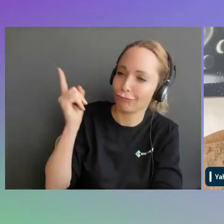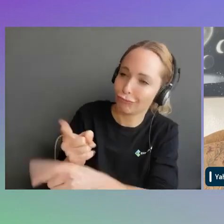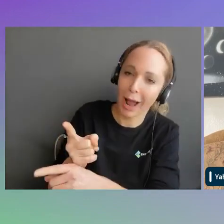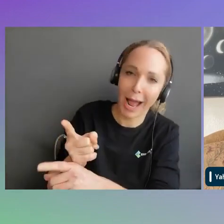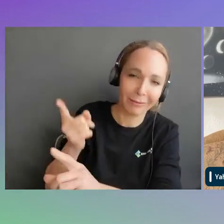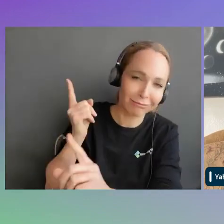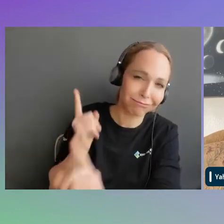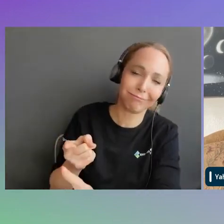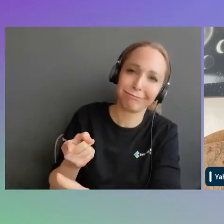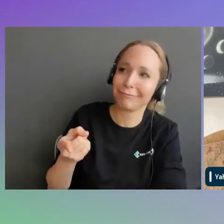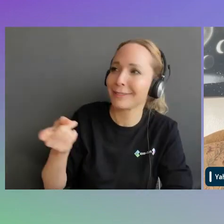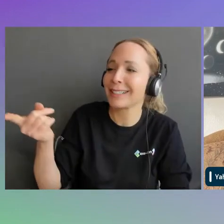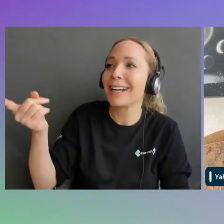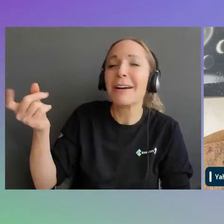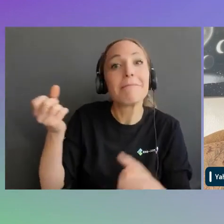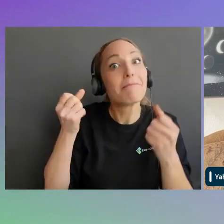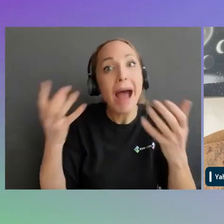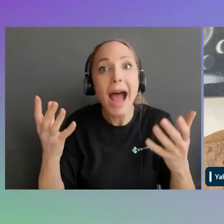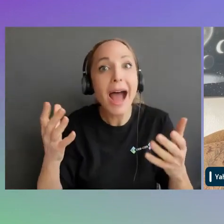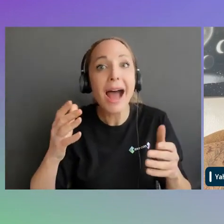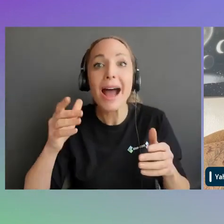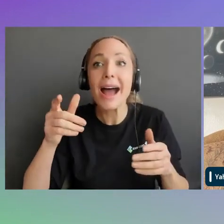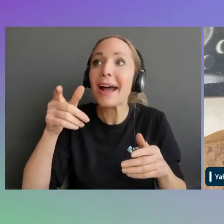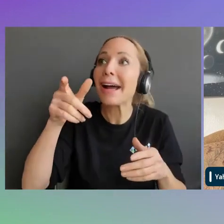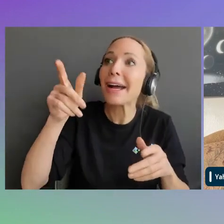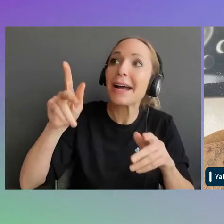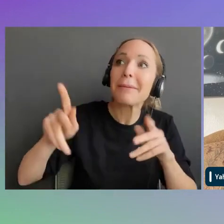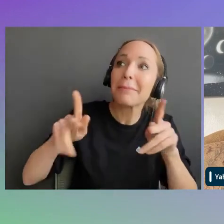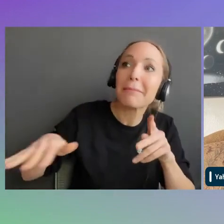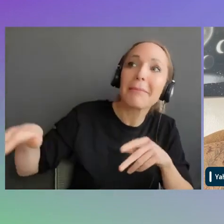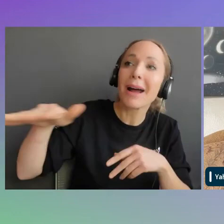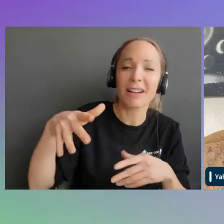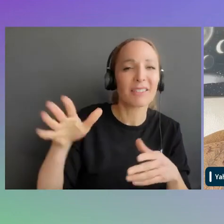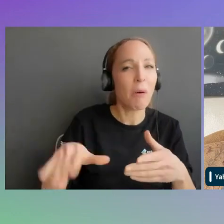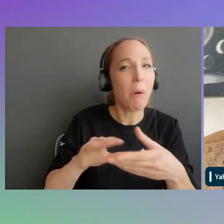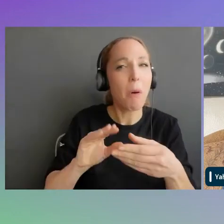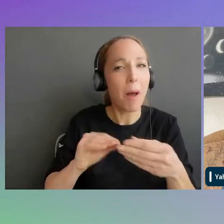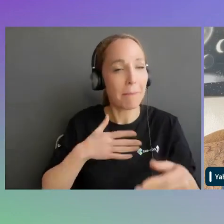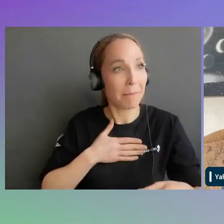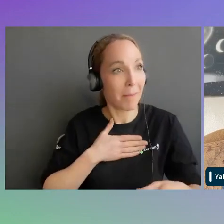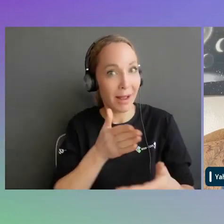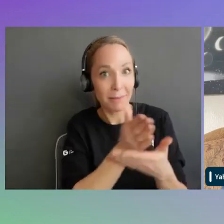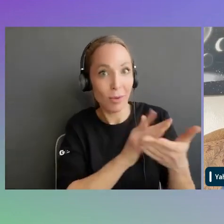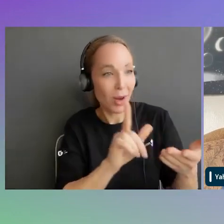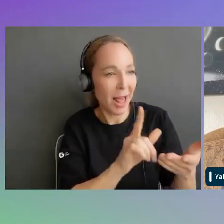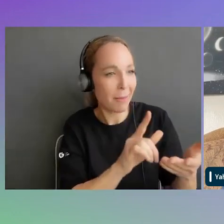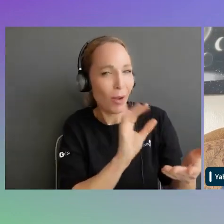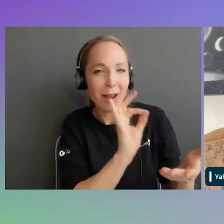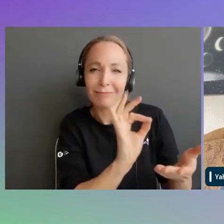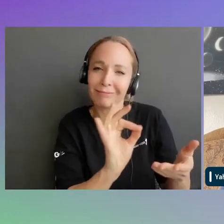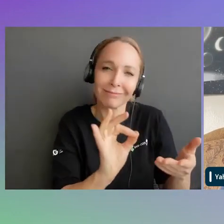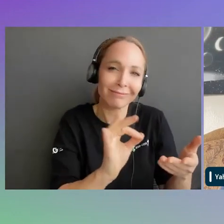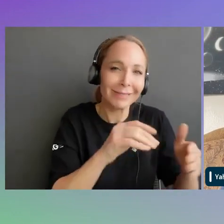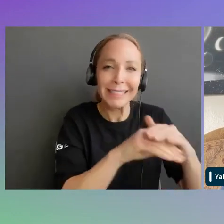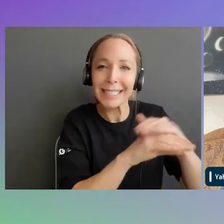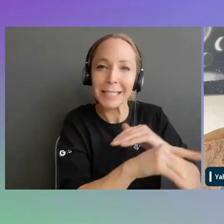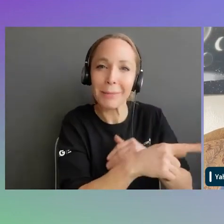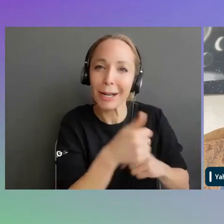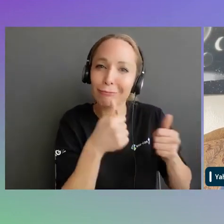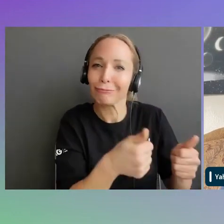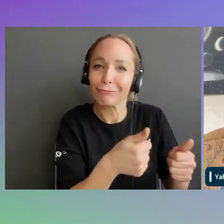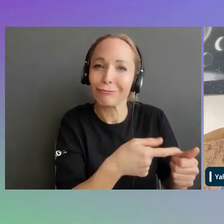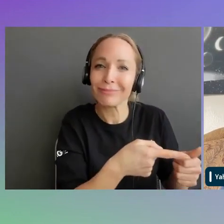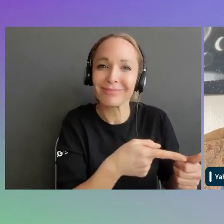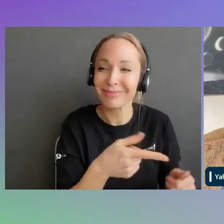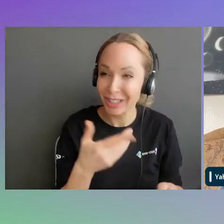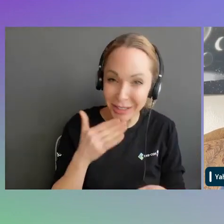will say, hey, my component library is accessible. And if it just says it's accessible, that's good enough, right? But it's actually is not good enough.